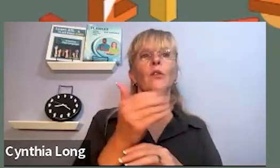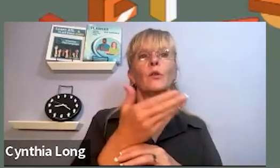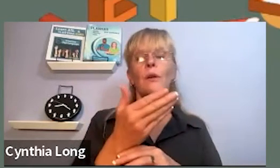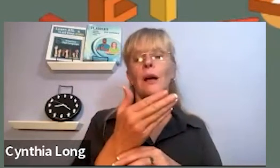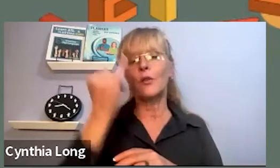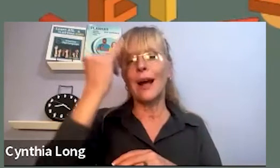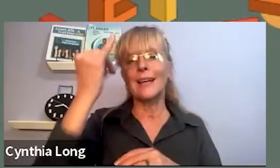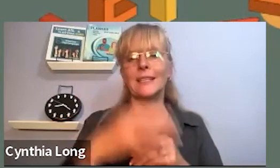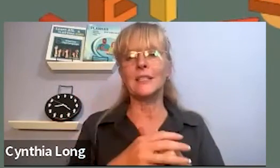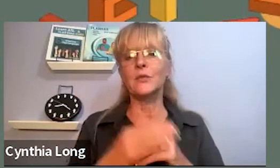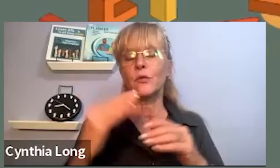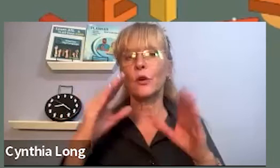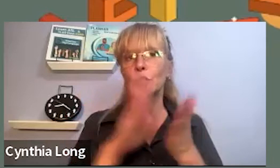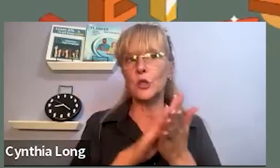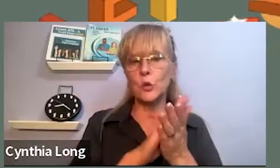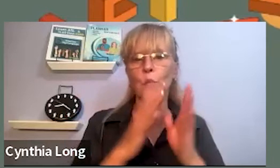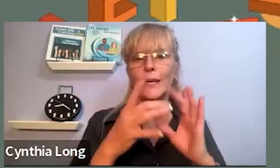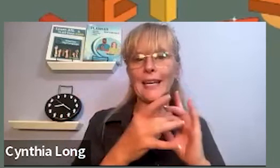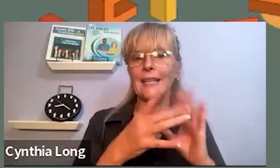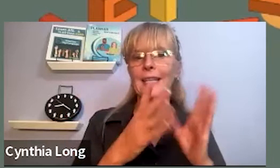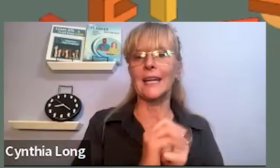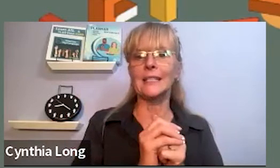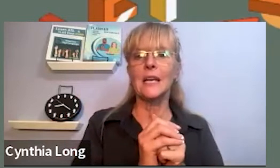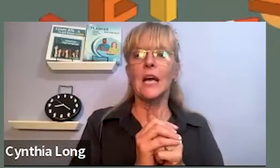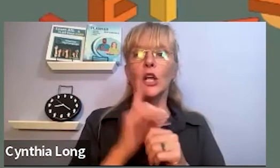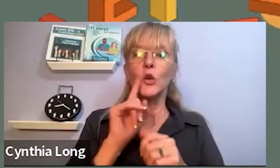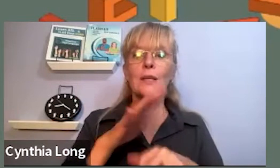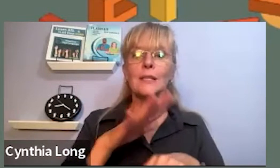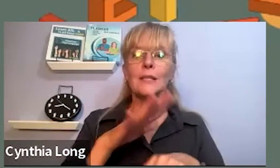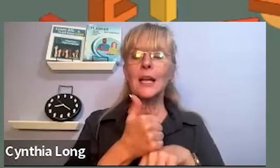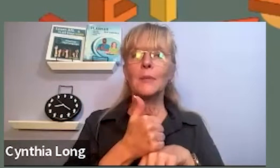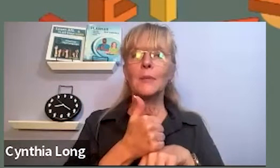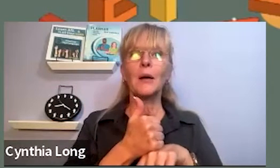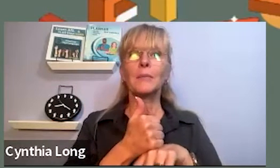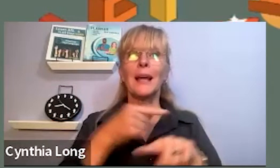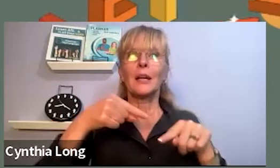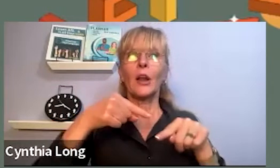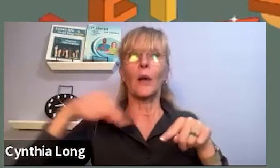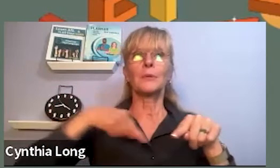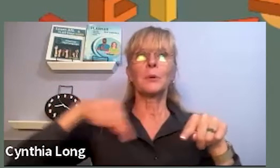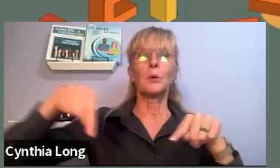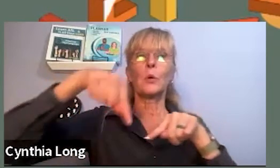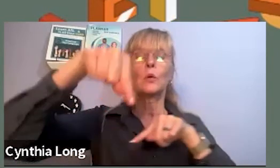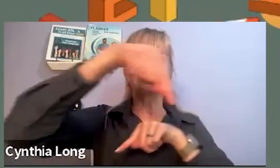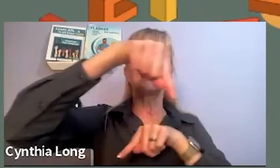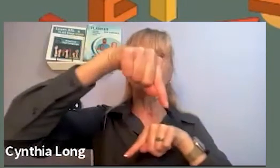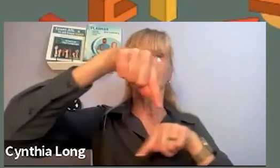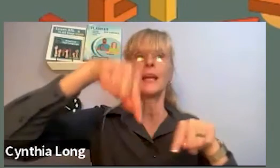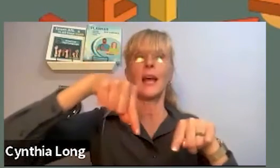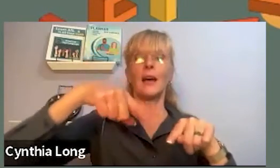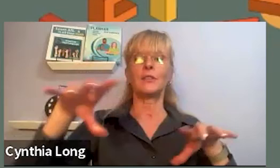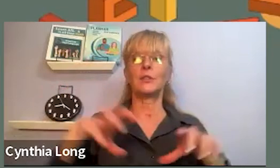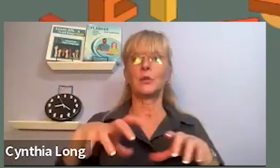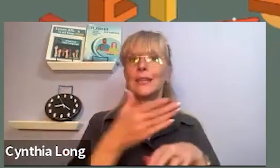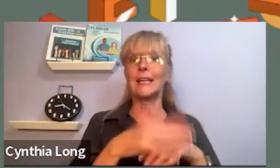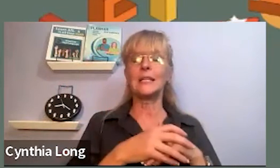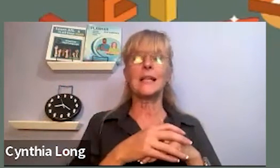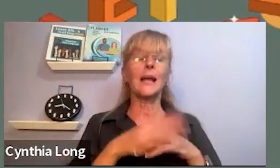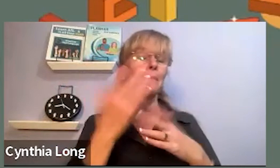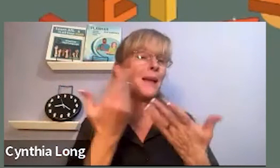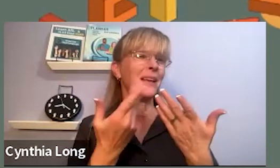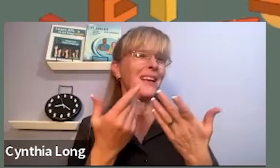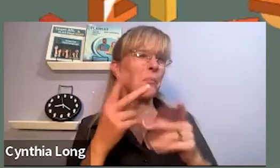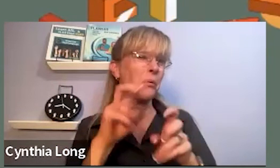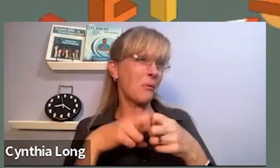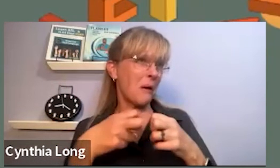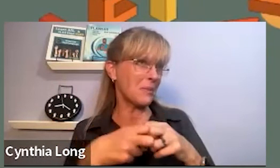again with other ideas for school related things. You can set up like an optimal course. They have to do things